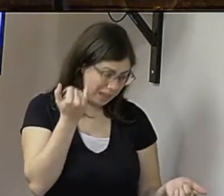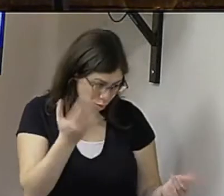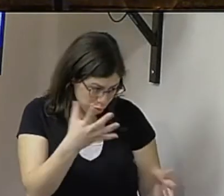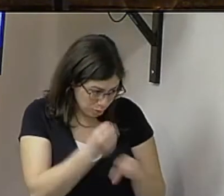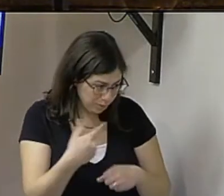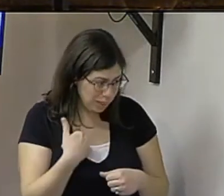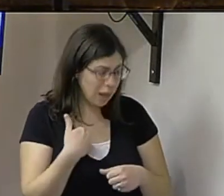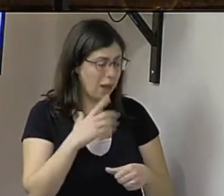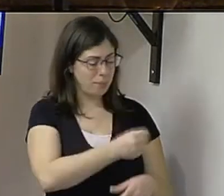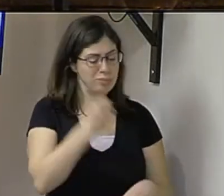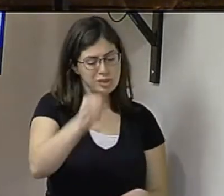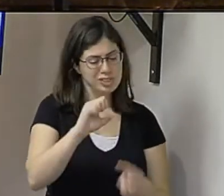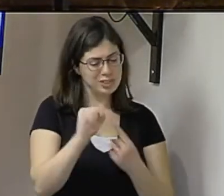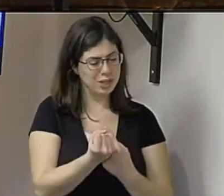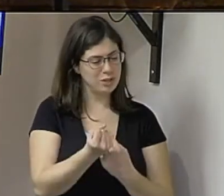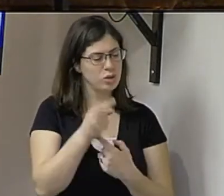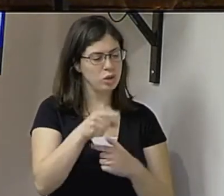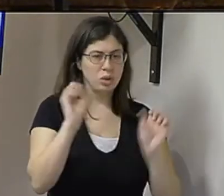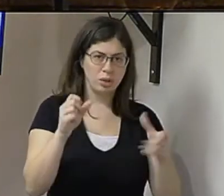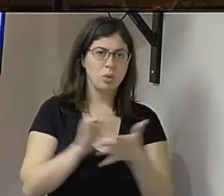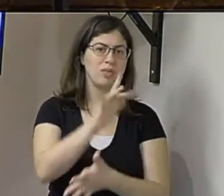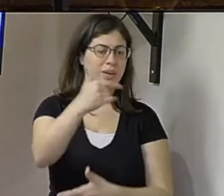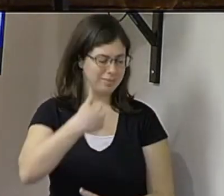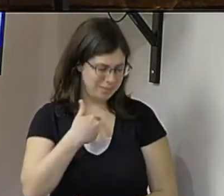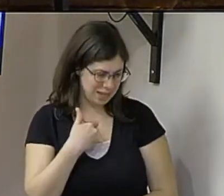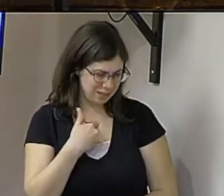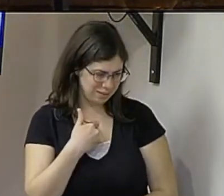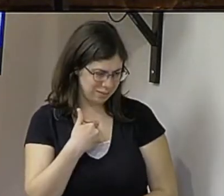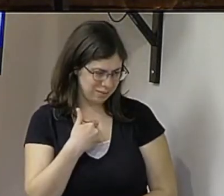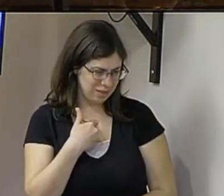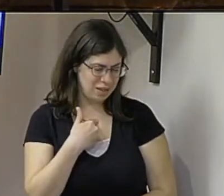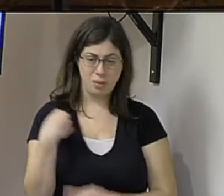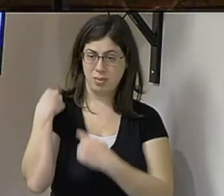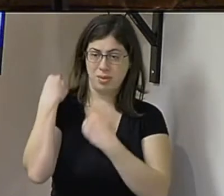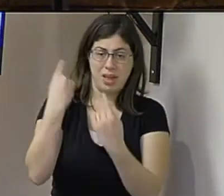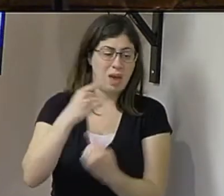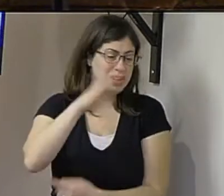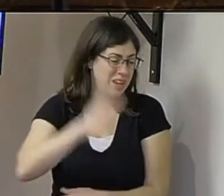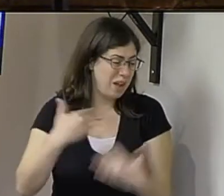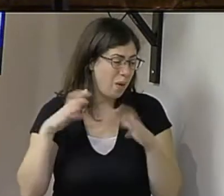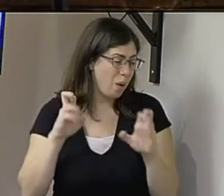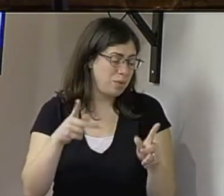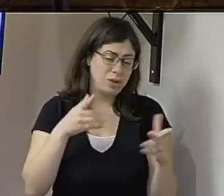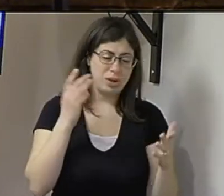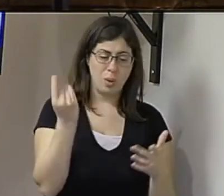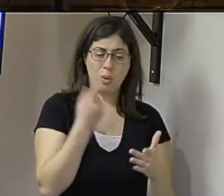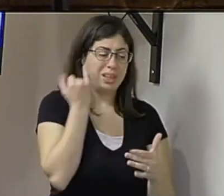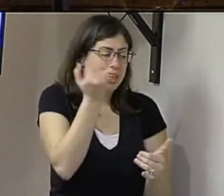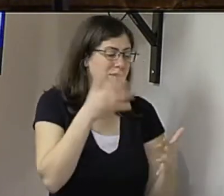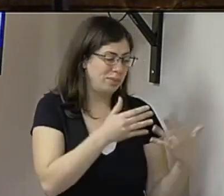me, I'm going to put you in a situation where you're going to be able to glorify me in a way that you never would have had the possibility to do if you hadn't have gone through this